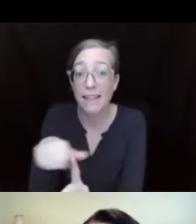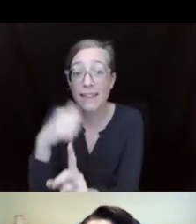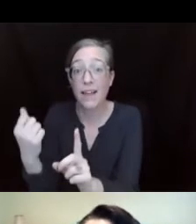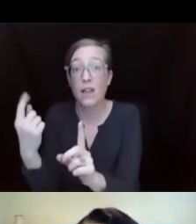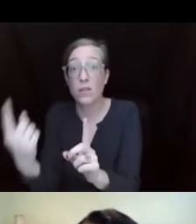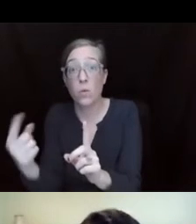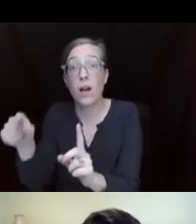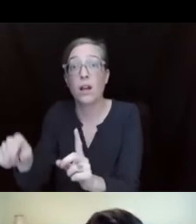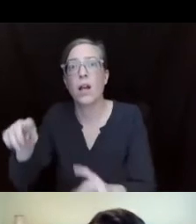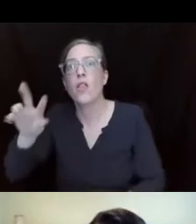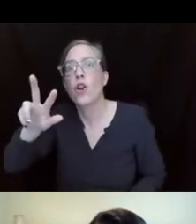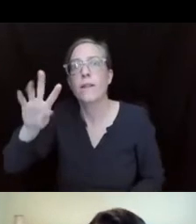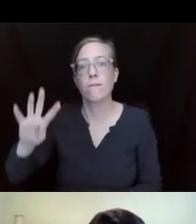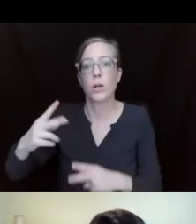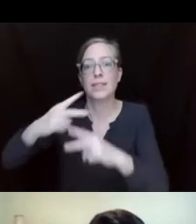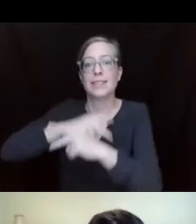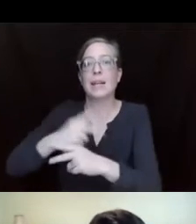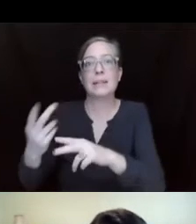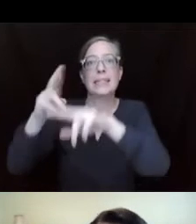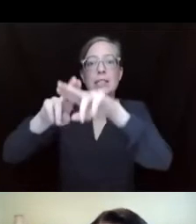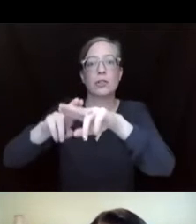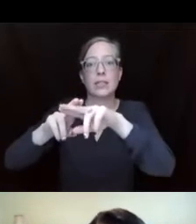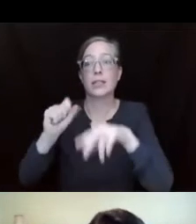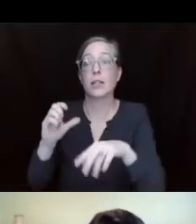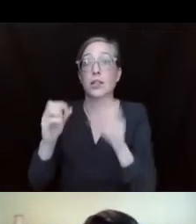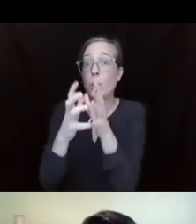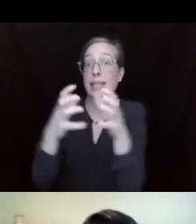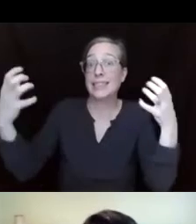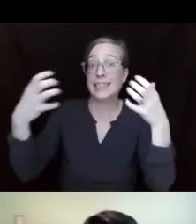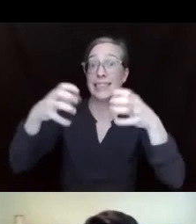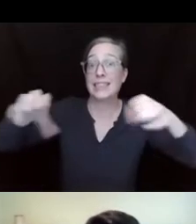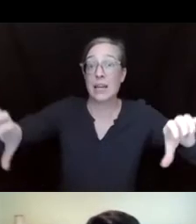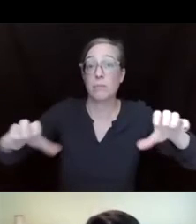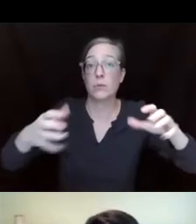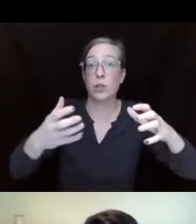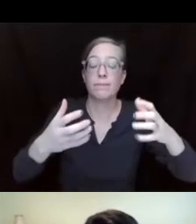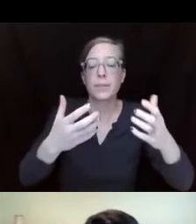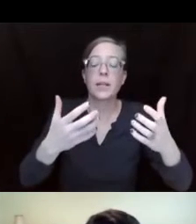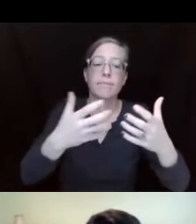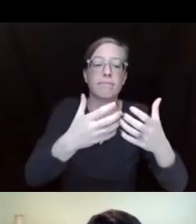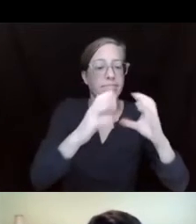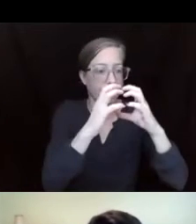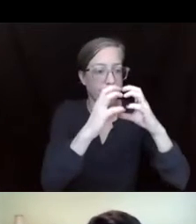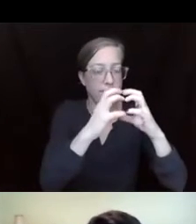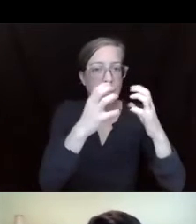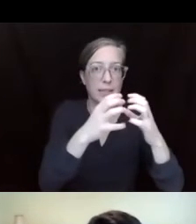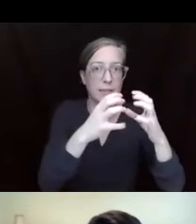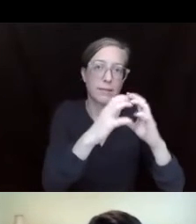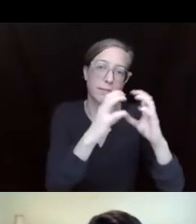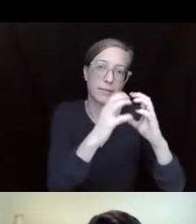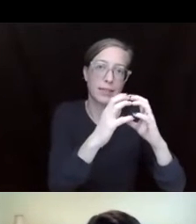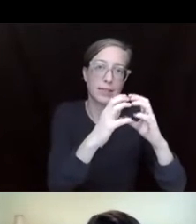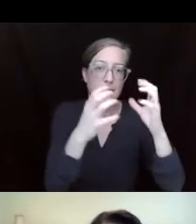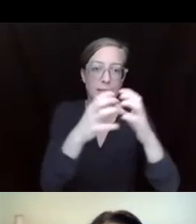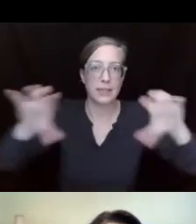did simultaneously separation and enrichment in less than 2 minutes. If we wanted to do something like this, separation